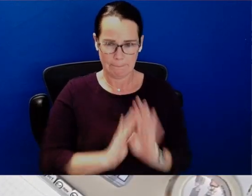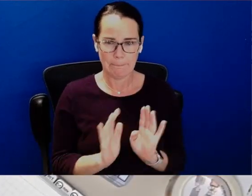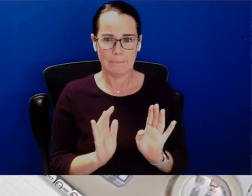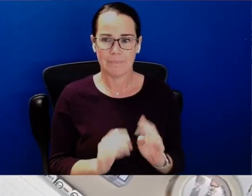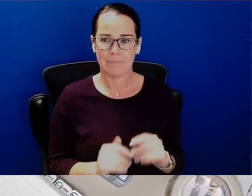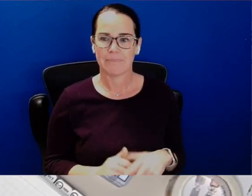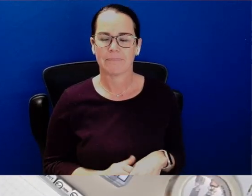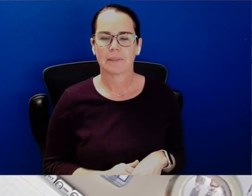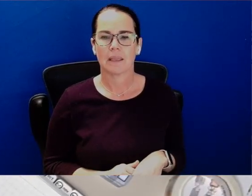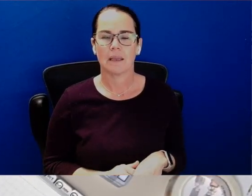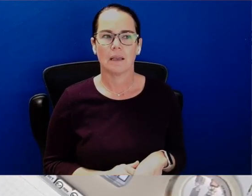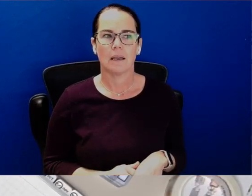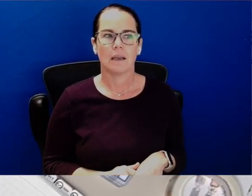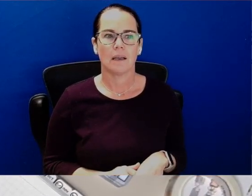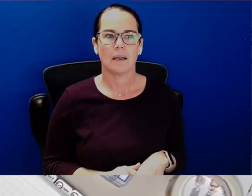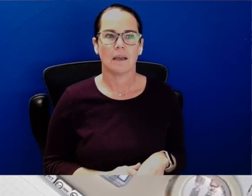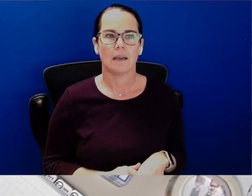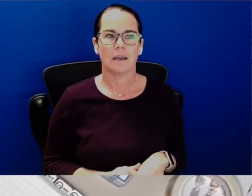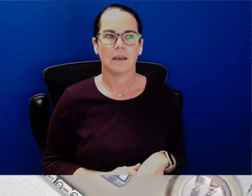name.